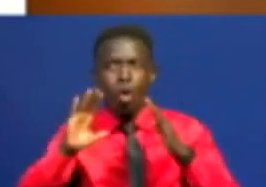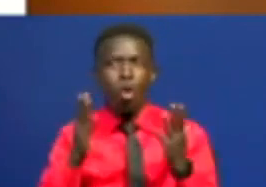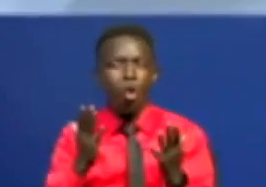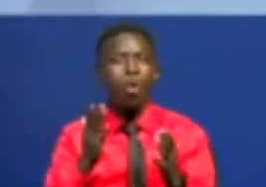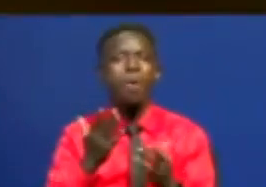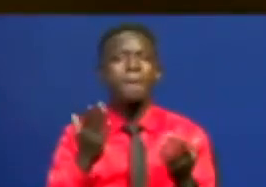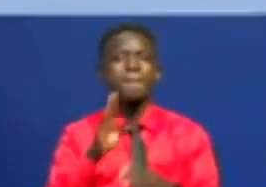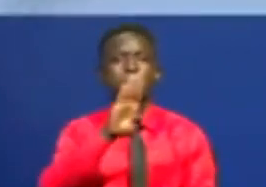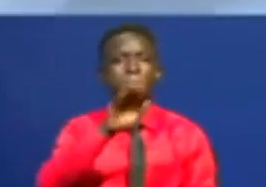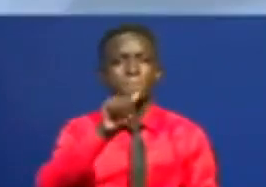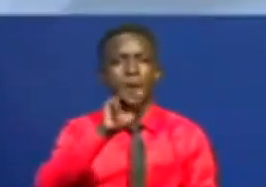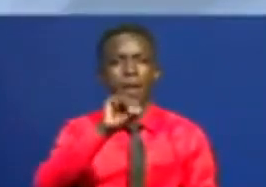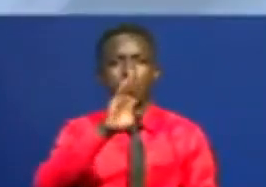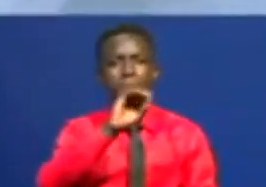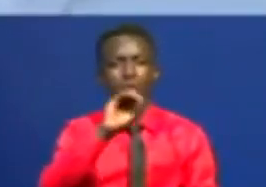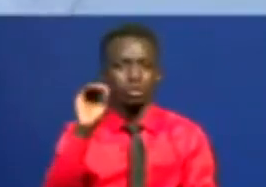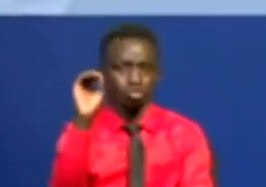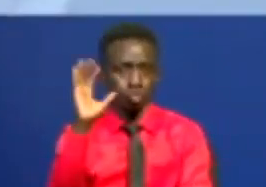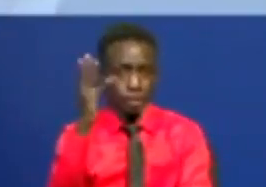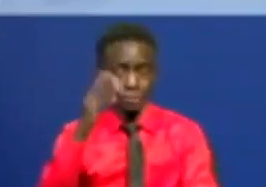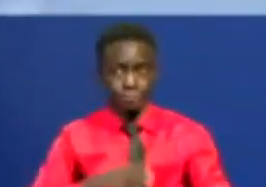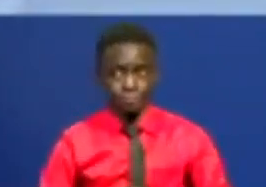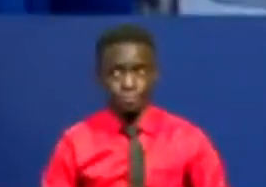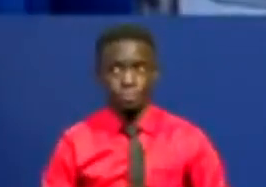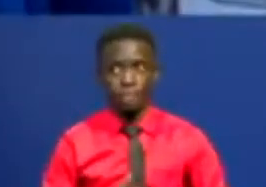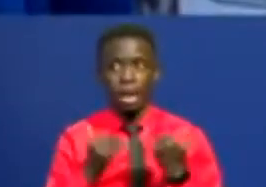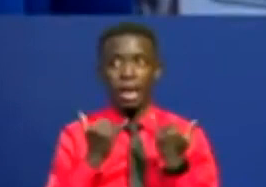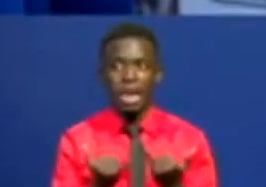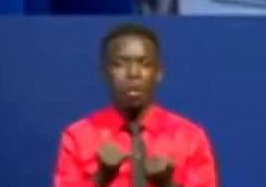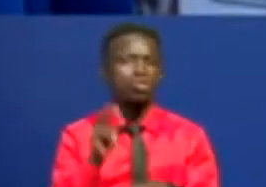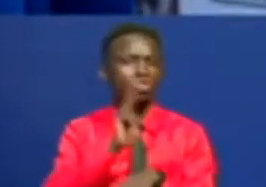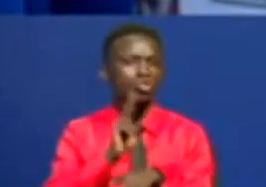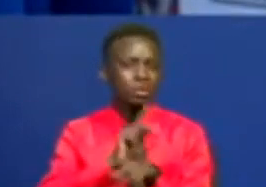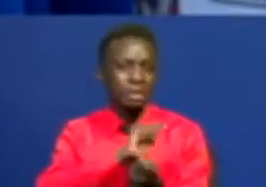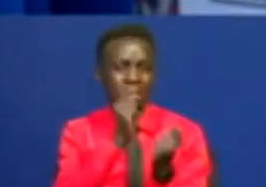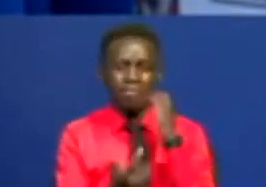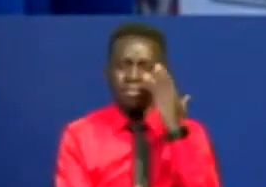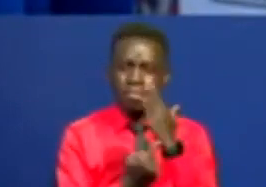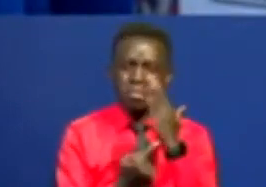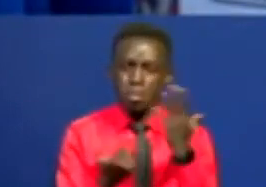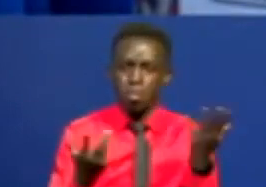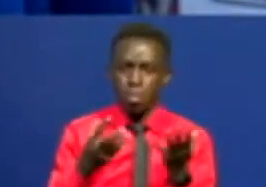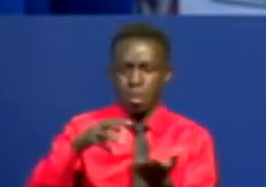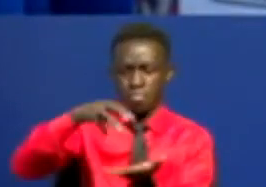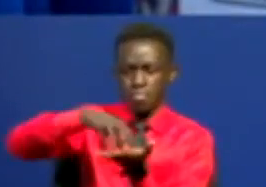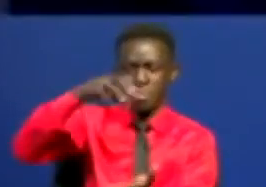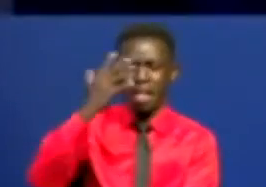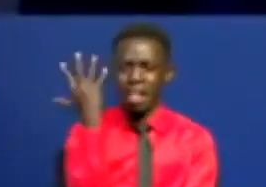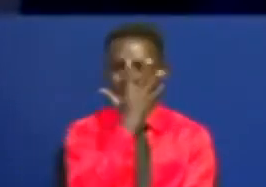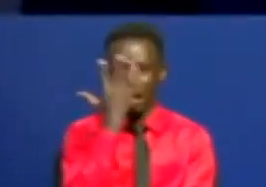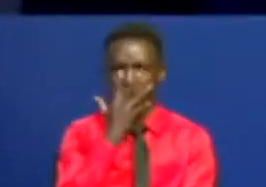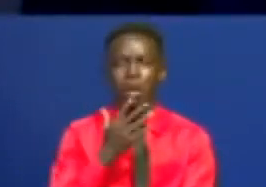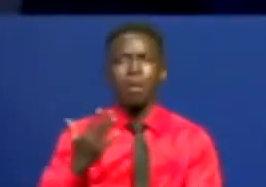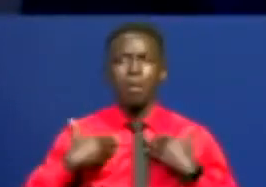body. The common tool now is the glass cup that is heated and then placed on specific area of the body